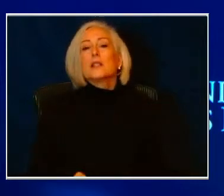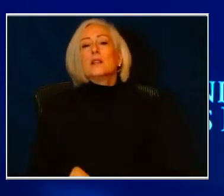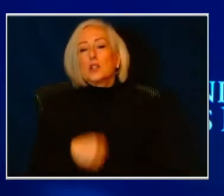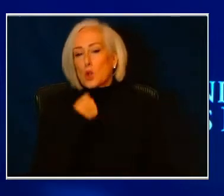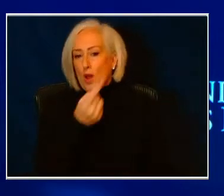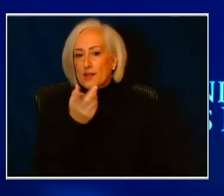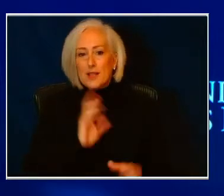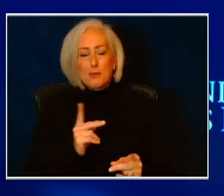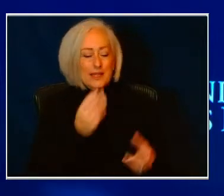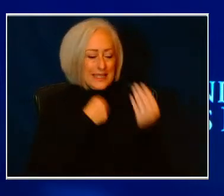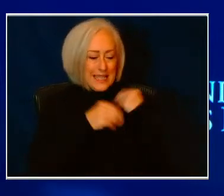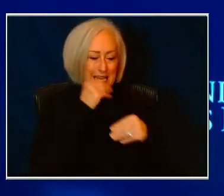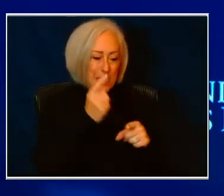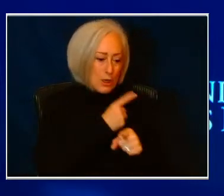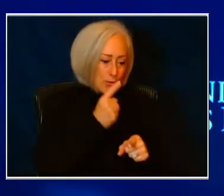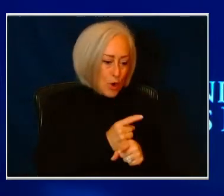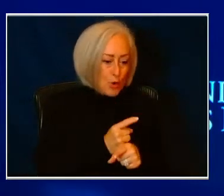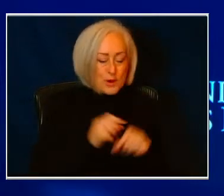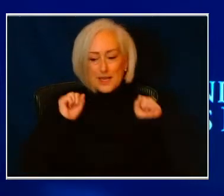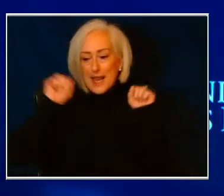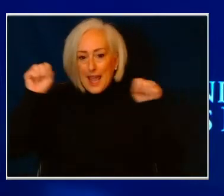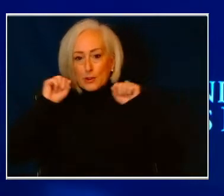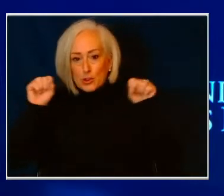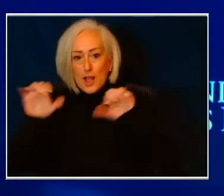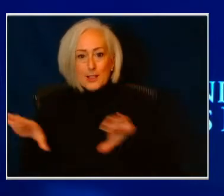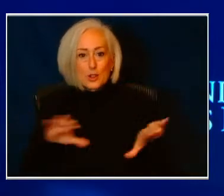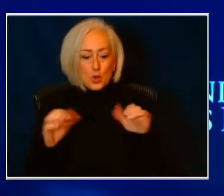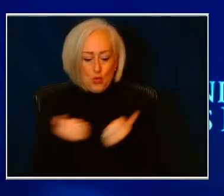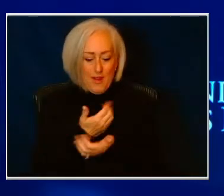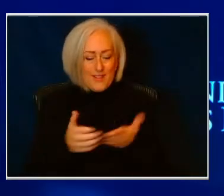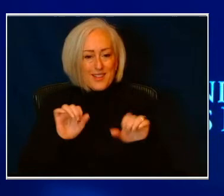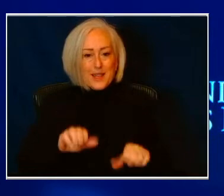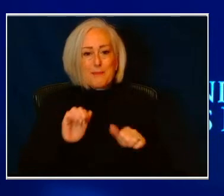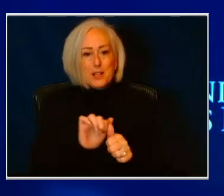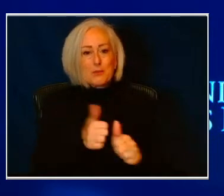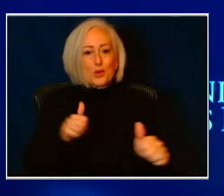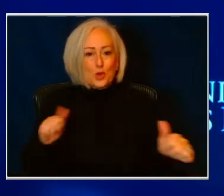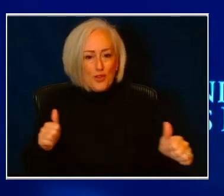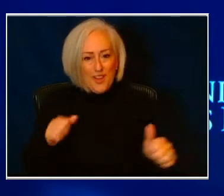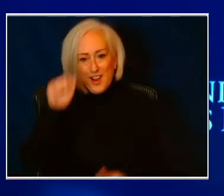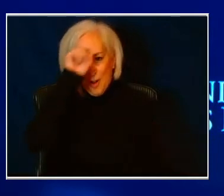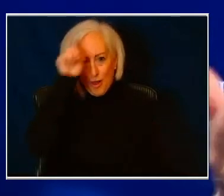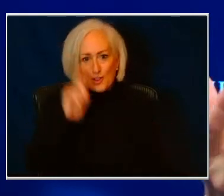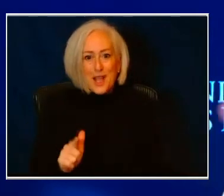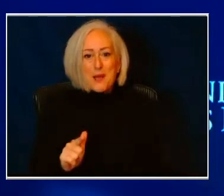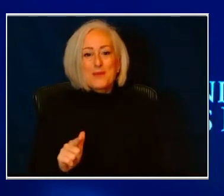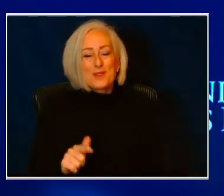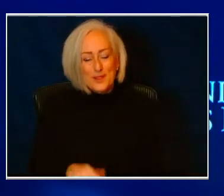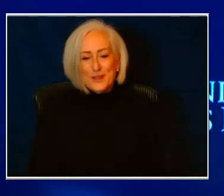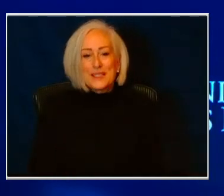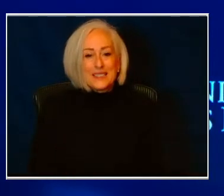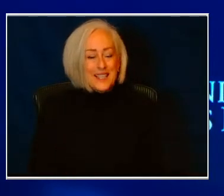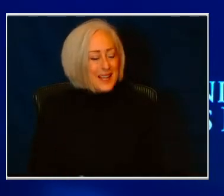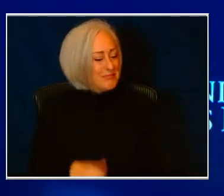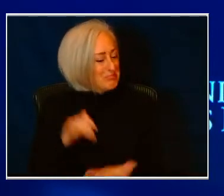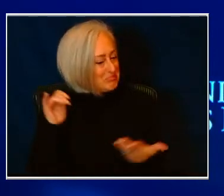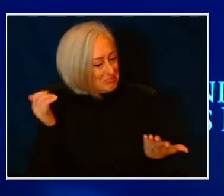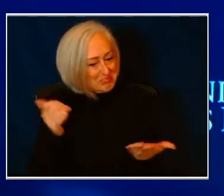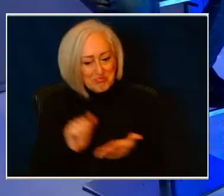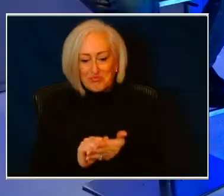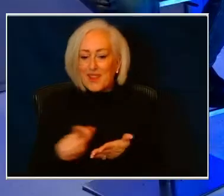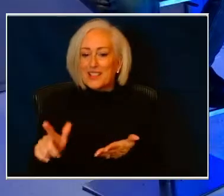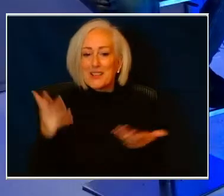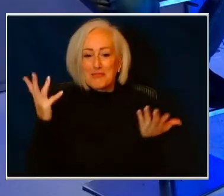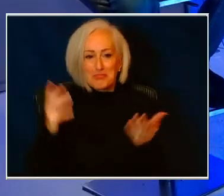right, exercise, do everything you can to try to prevent Alzheimer's disease, and that's basically, I stop there.